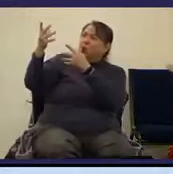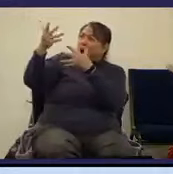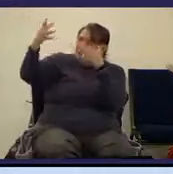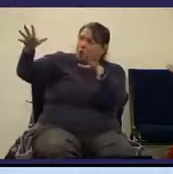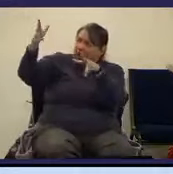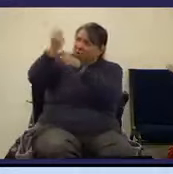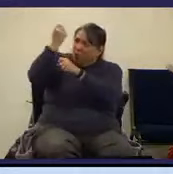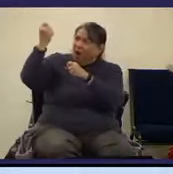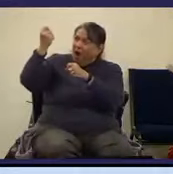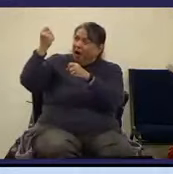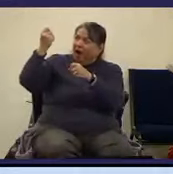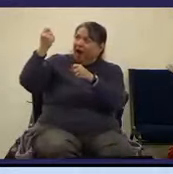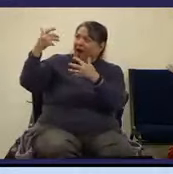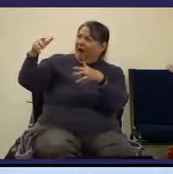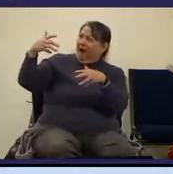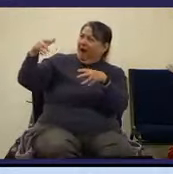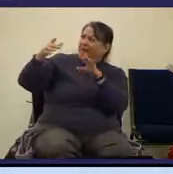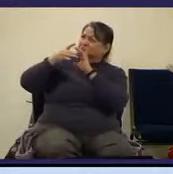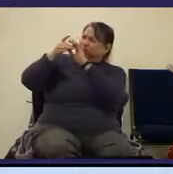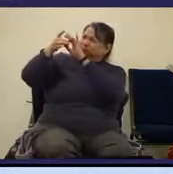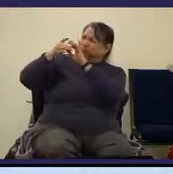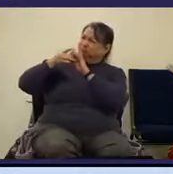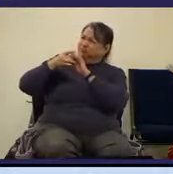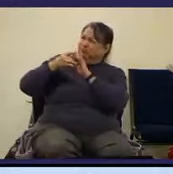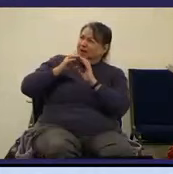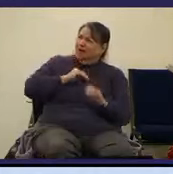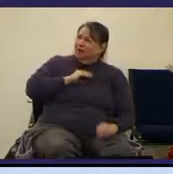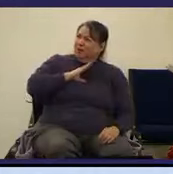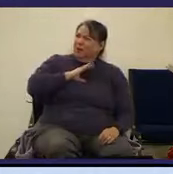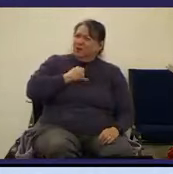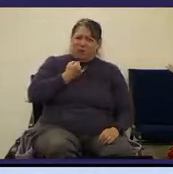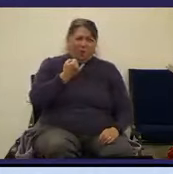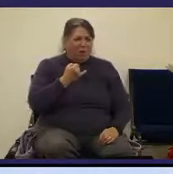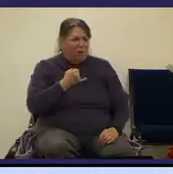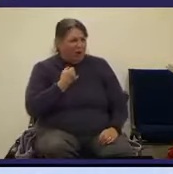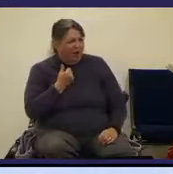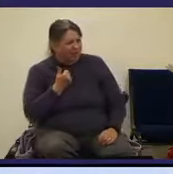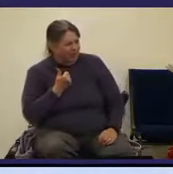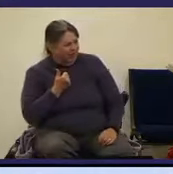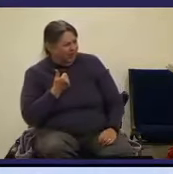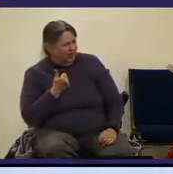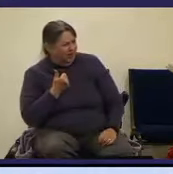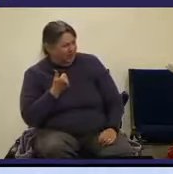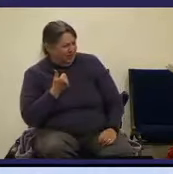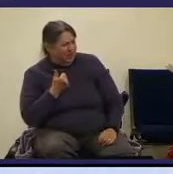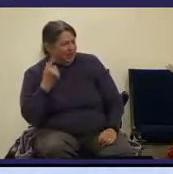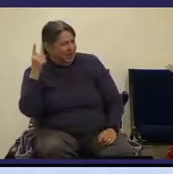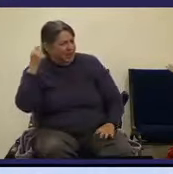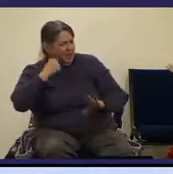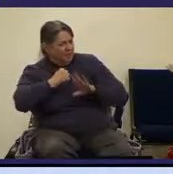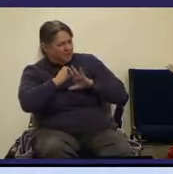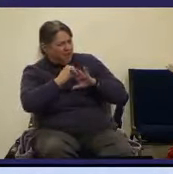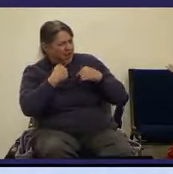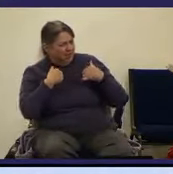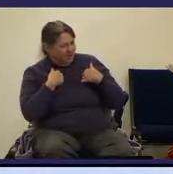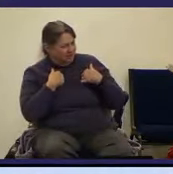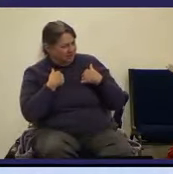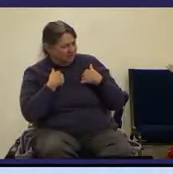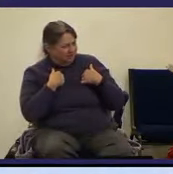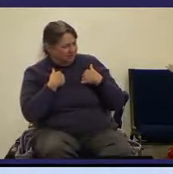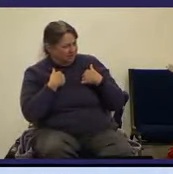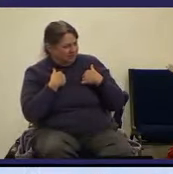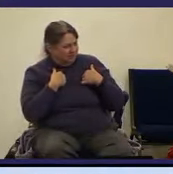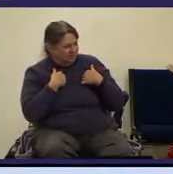And lastly, notice, there's joy in knowing that you're saved. There's joy in knowing that you're a child of